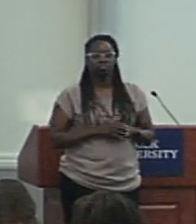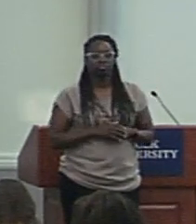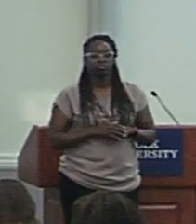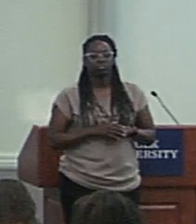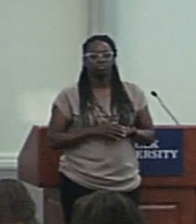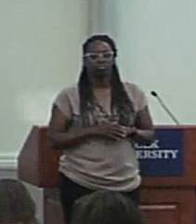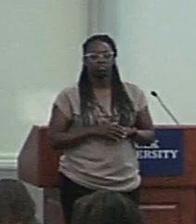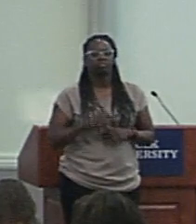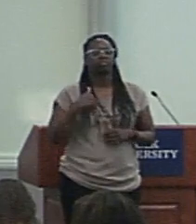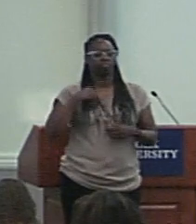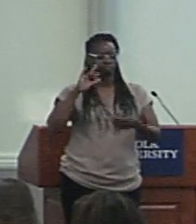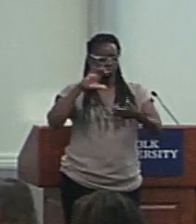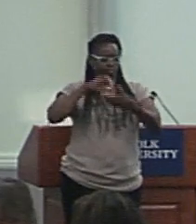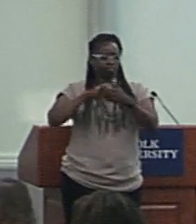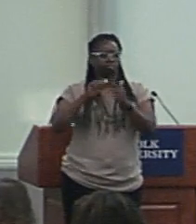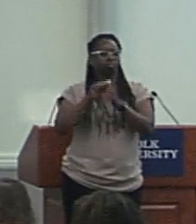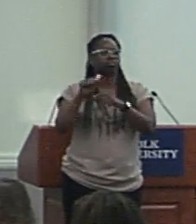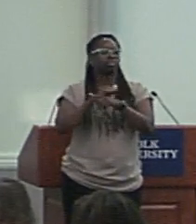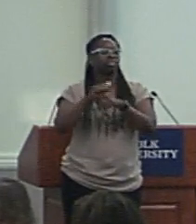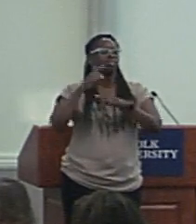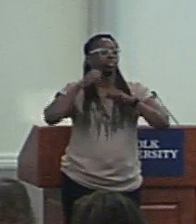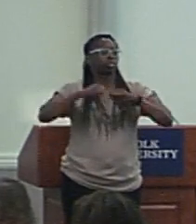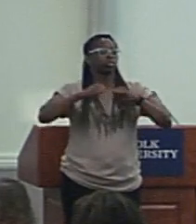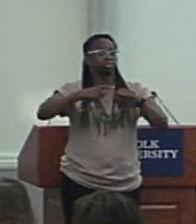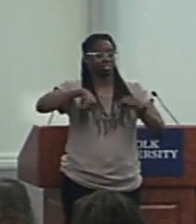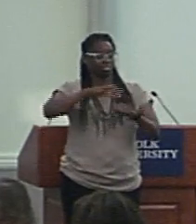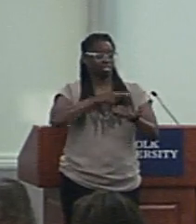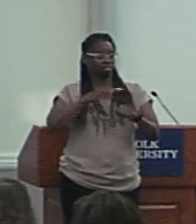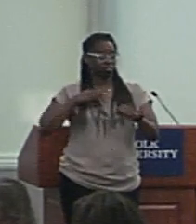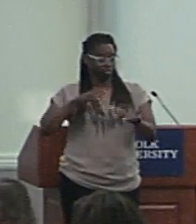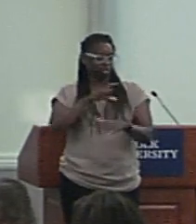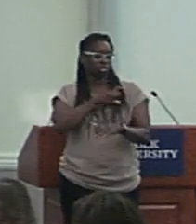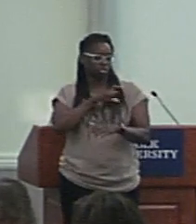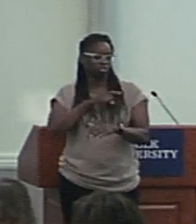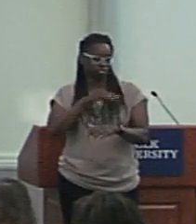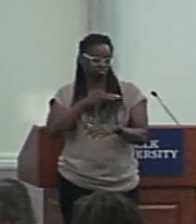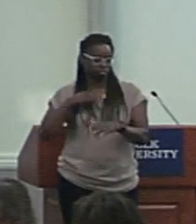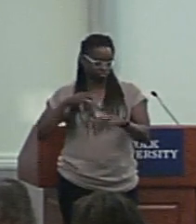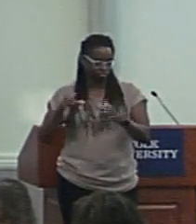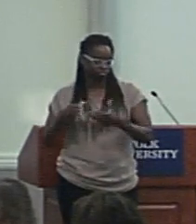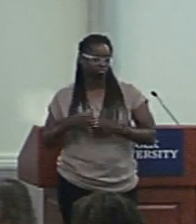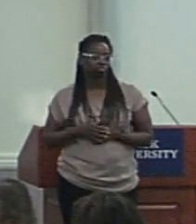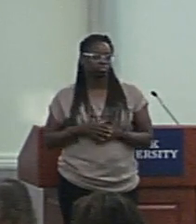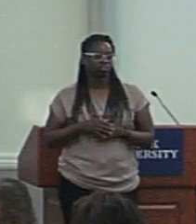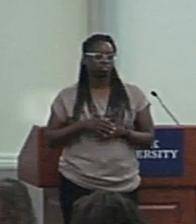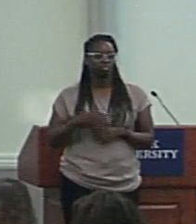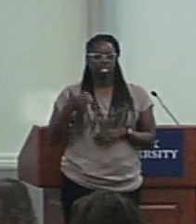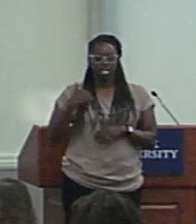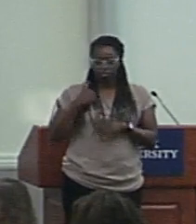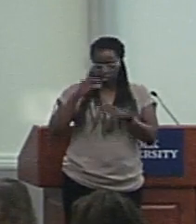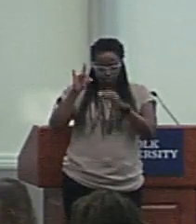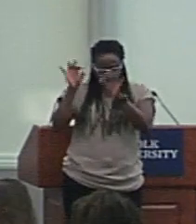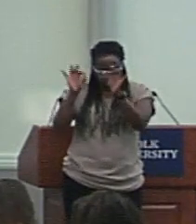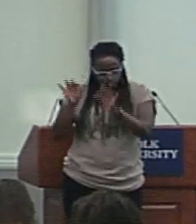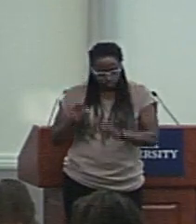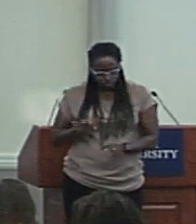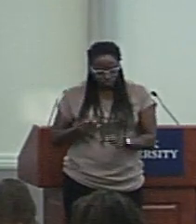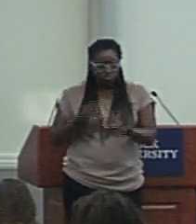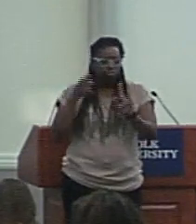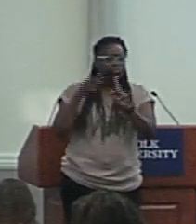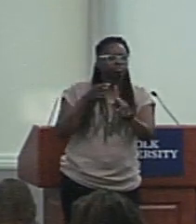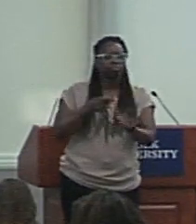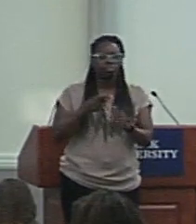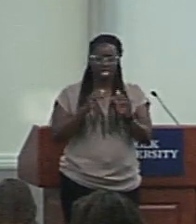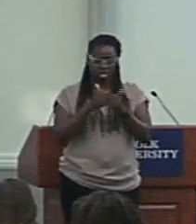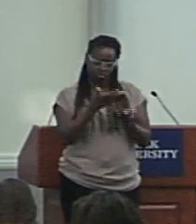security staff. And I've also included some language around mental health and how to interact